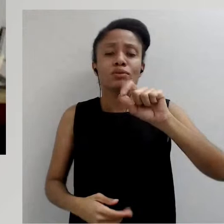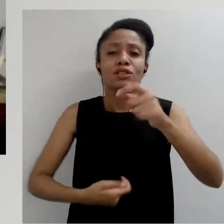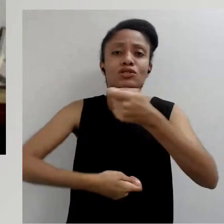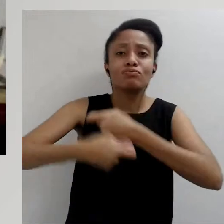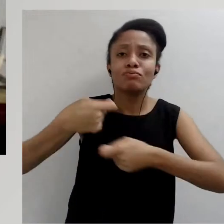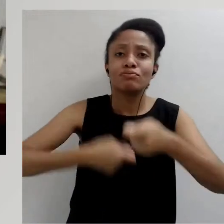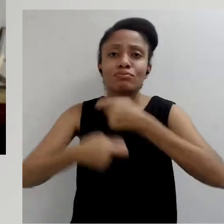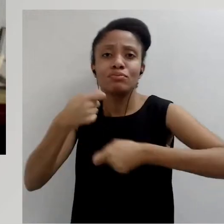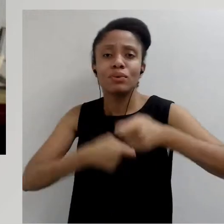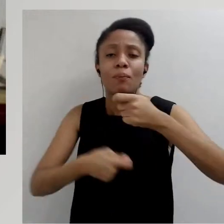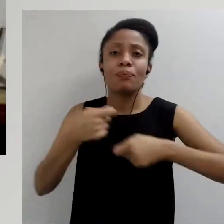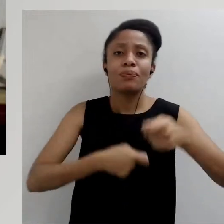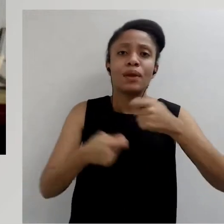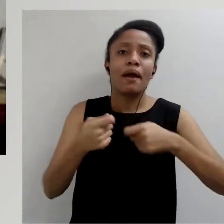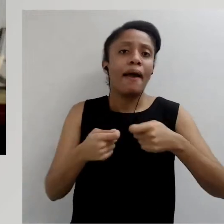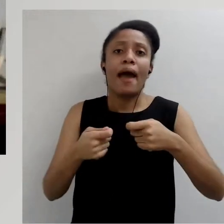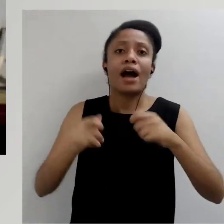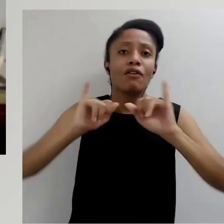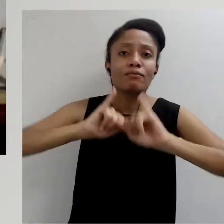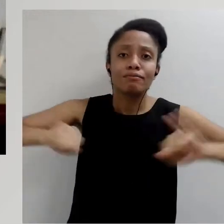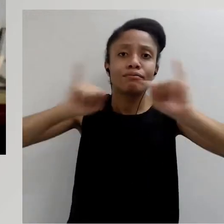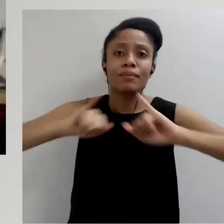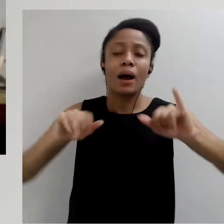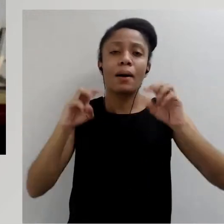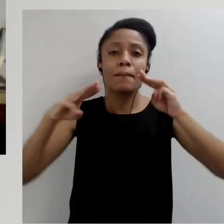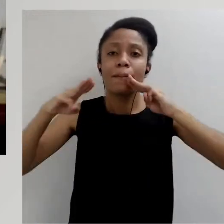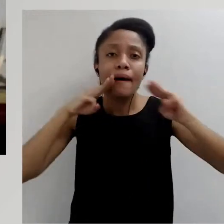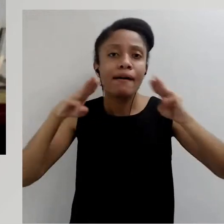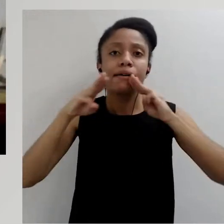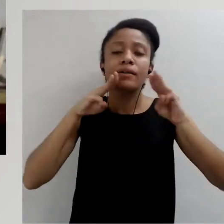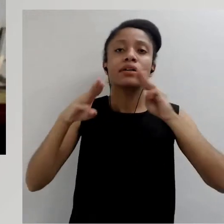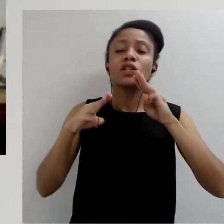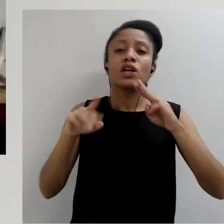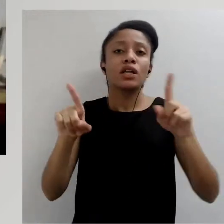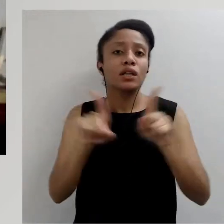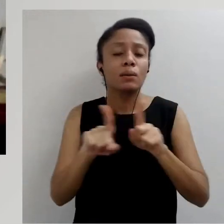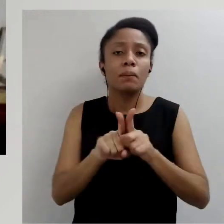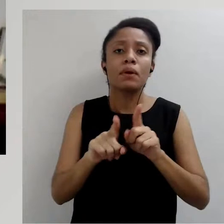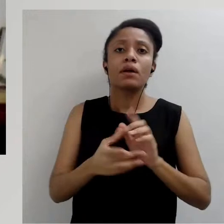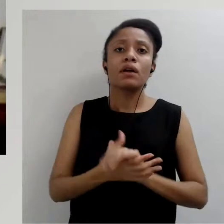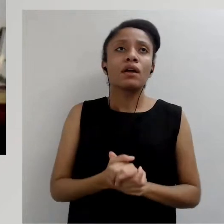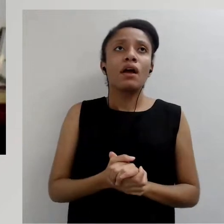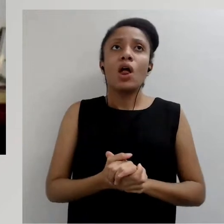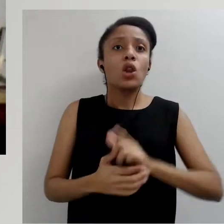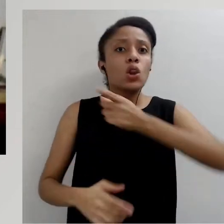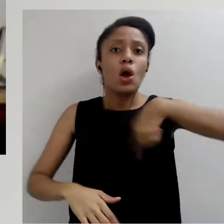do, like managing a marketing campaign,